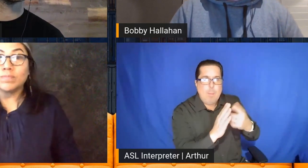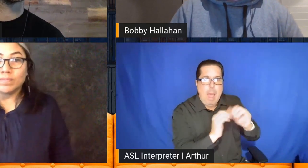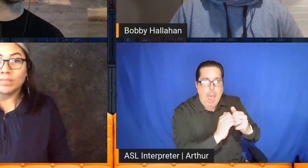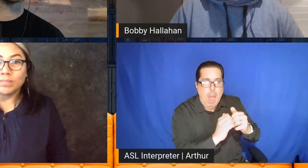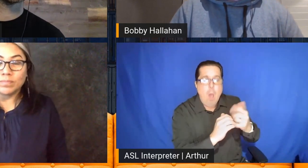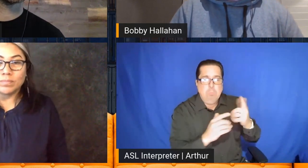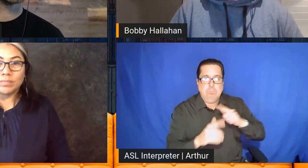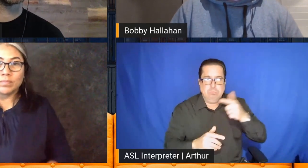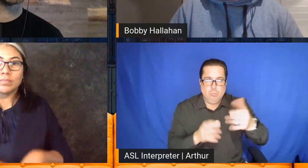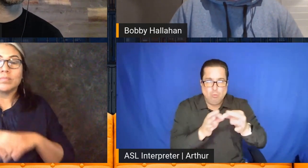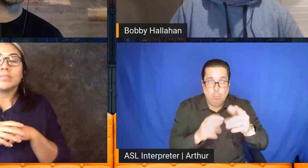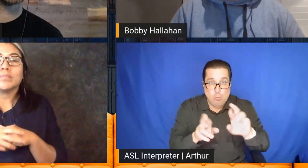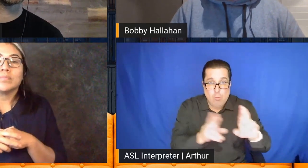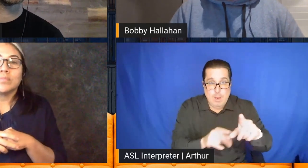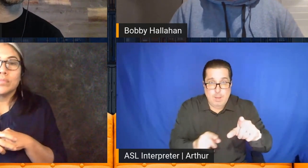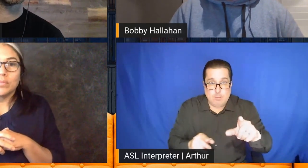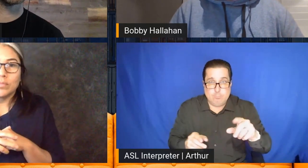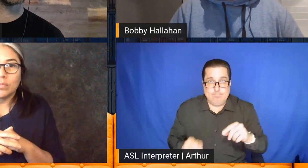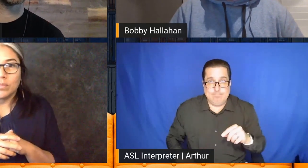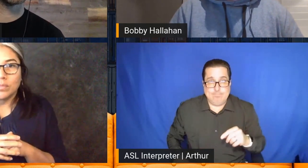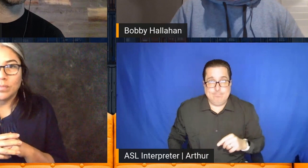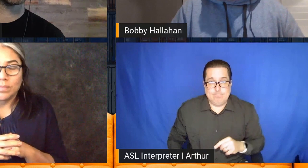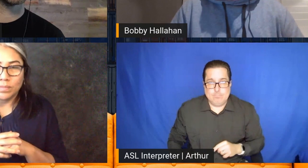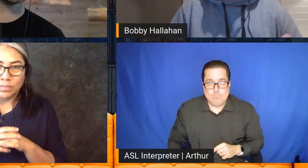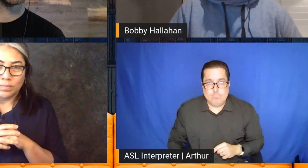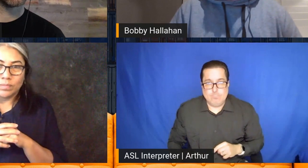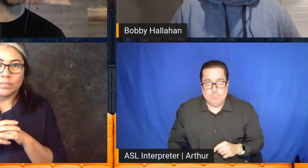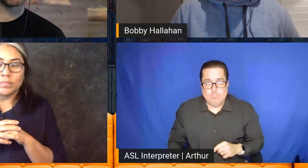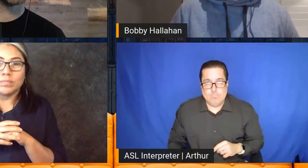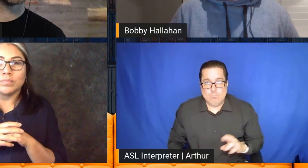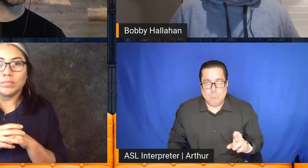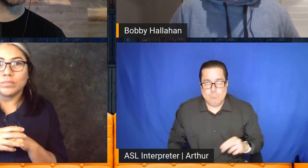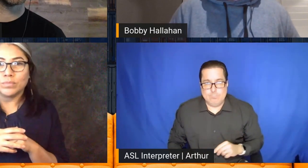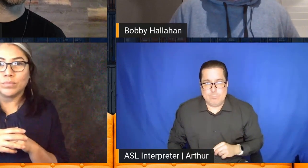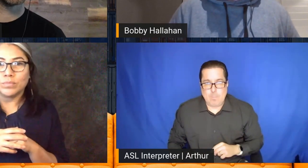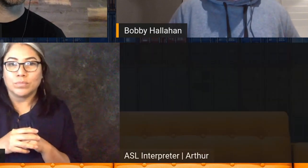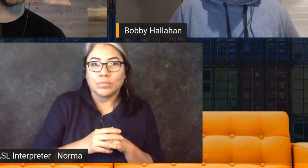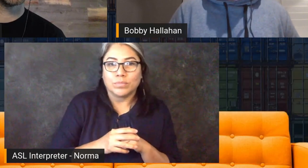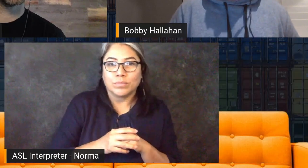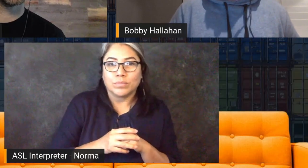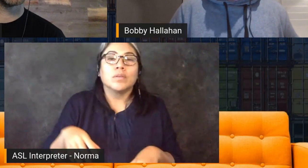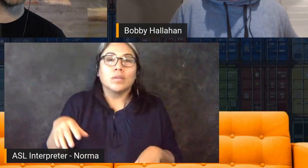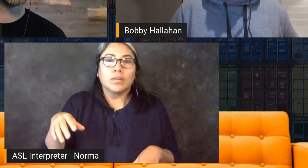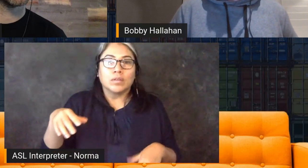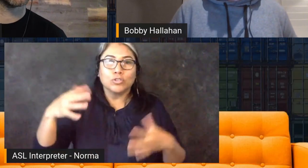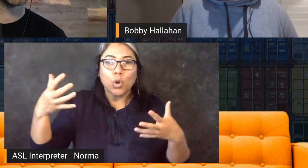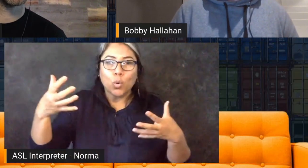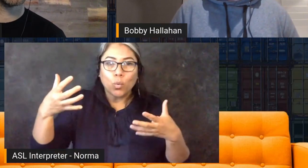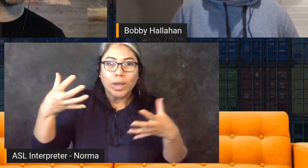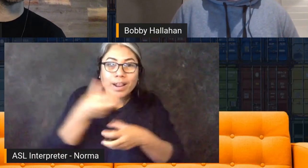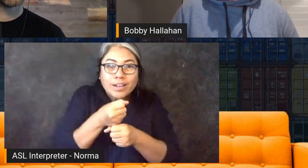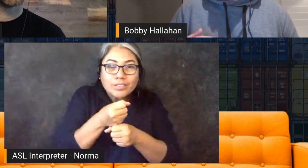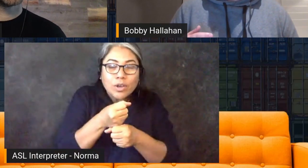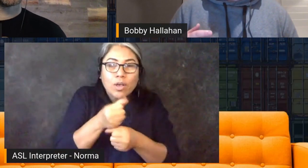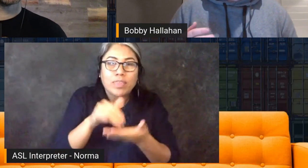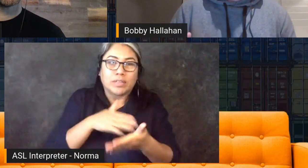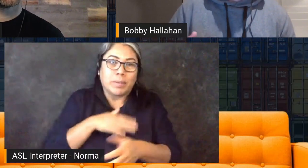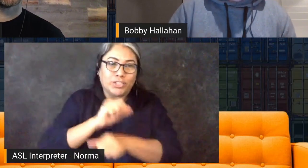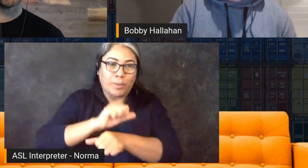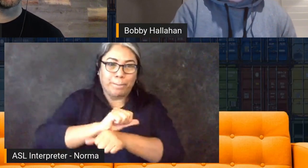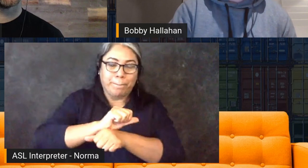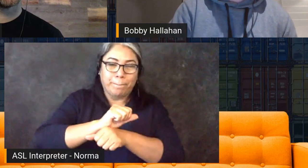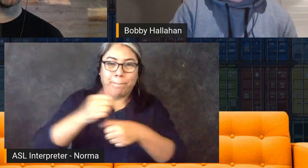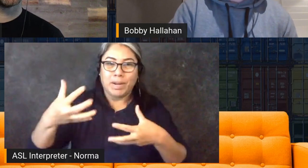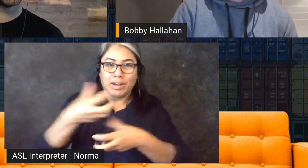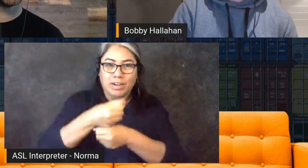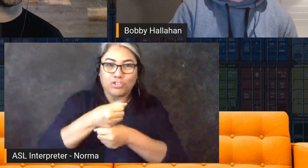supplement our existing capabilities? But kind of in a nutshell, that's what I do. And in today's